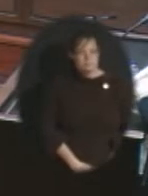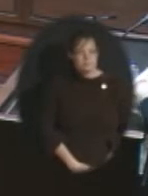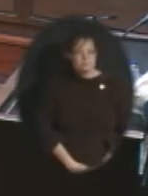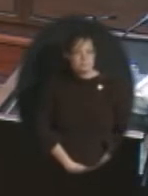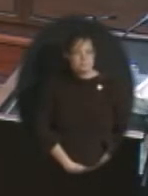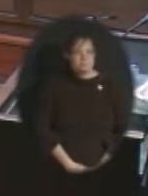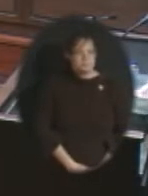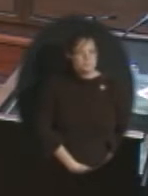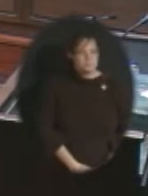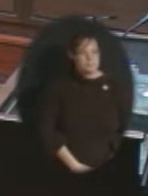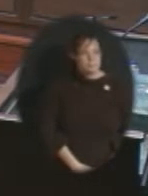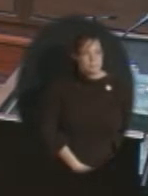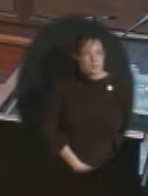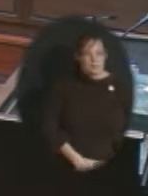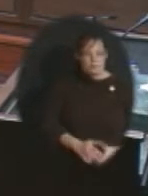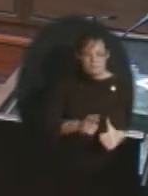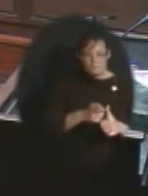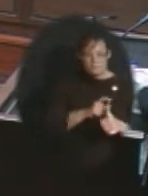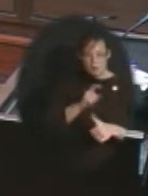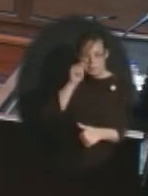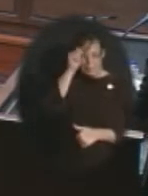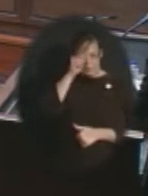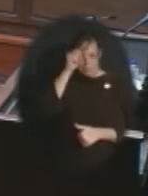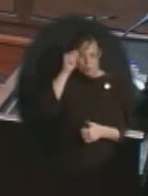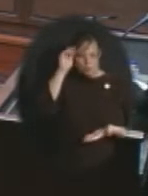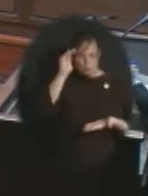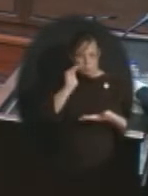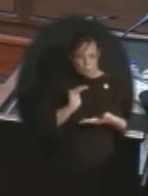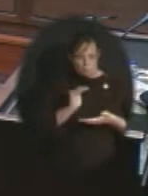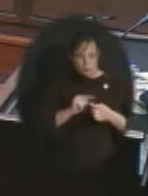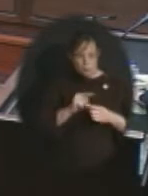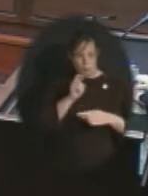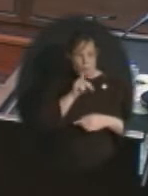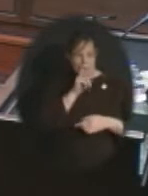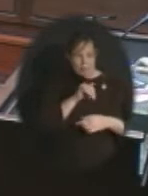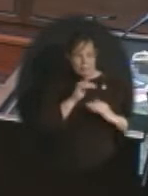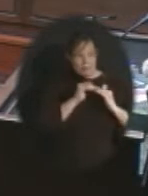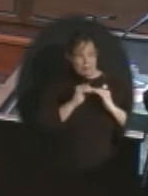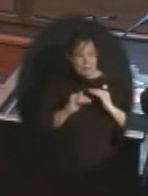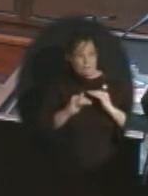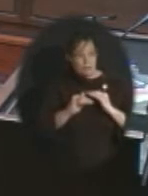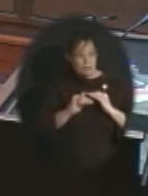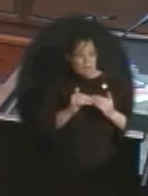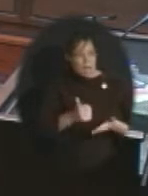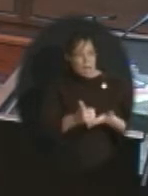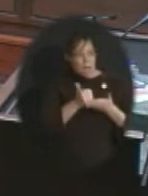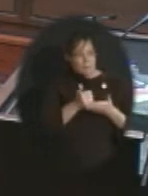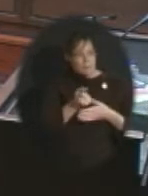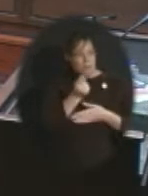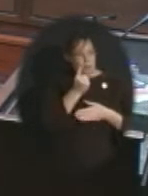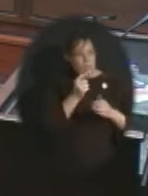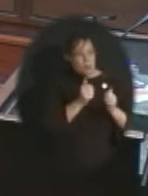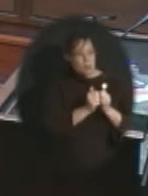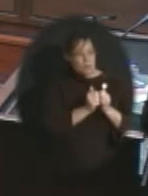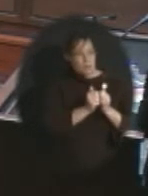Going from the theoretical level down to the reality level. Sure. Help me understand with,